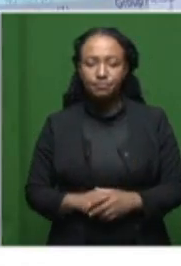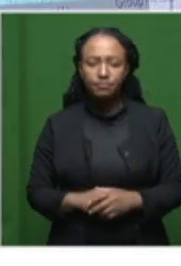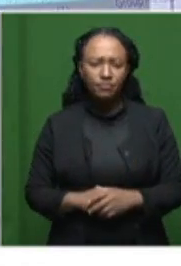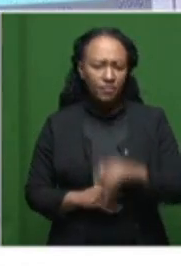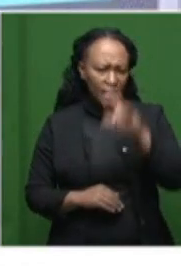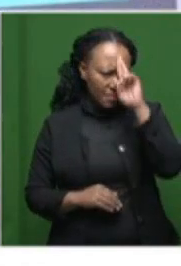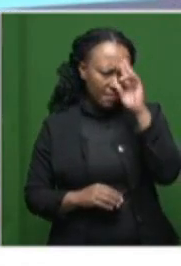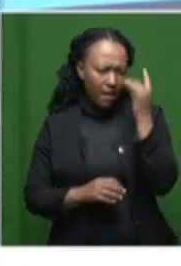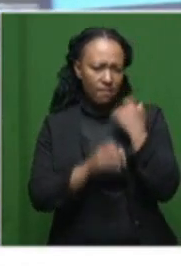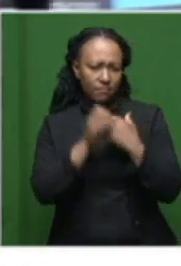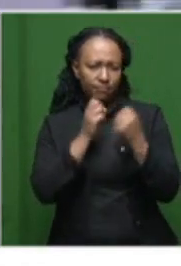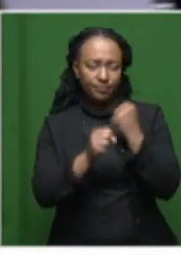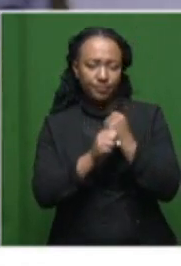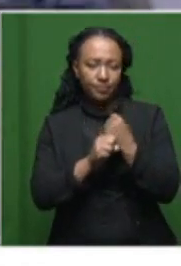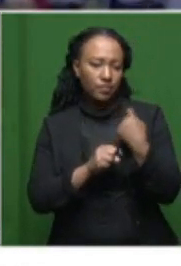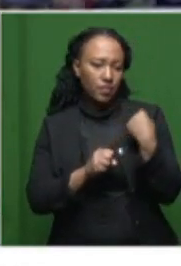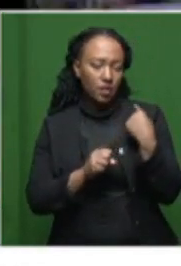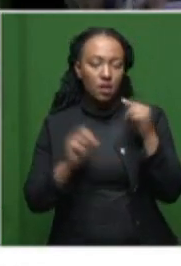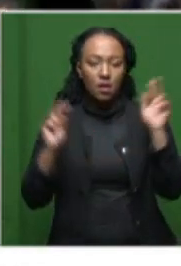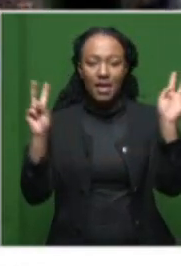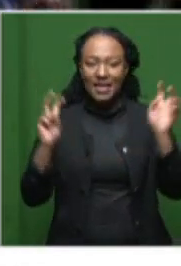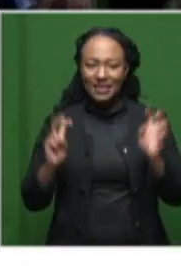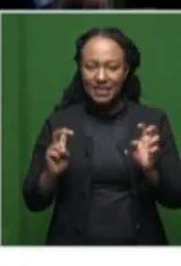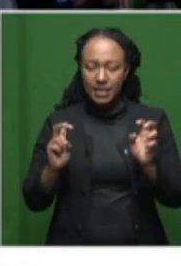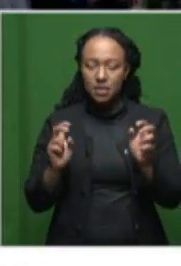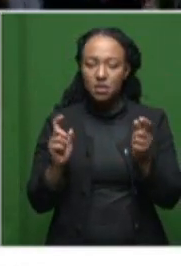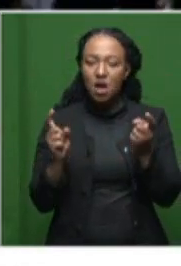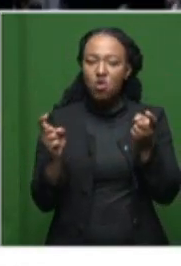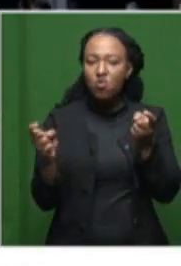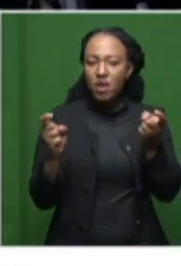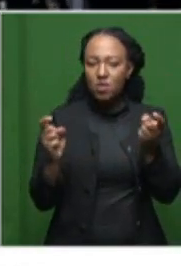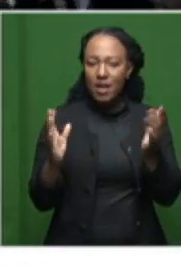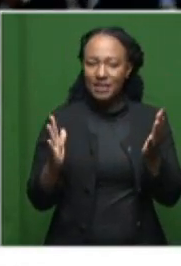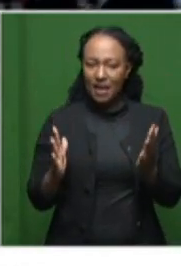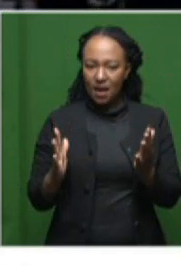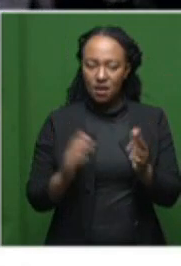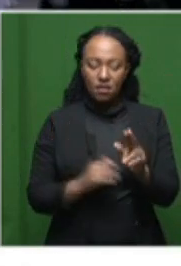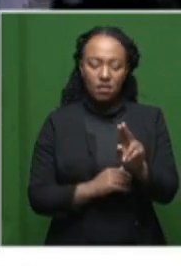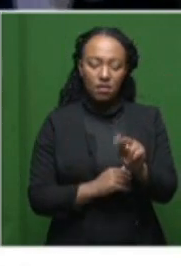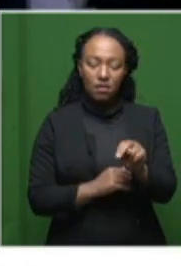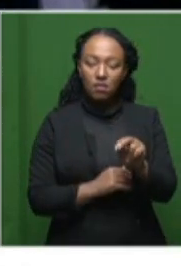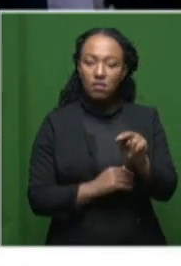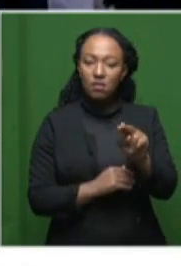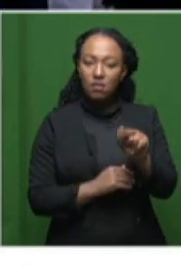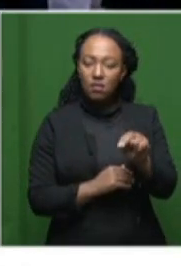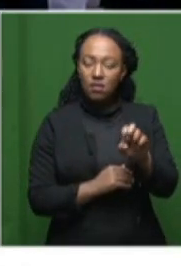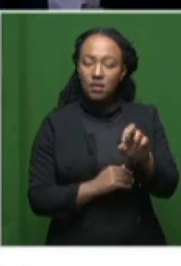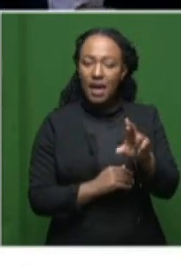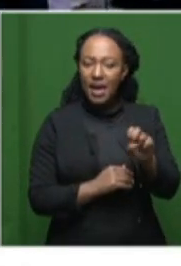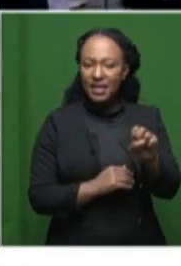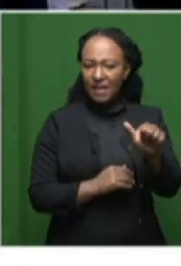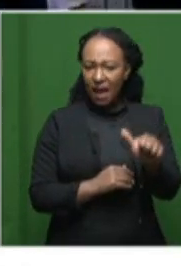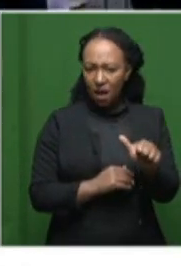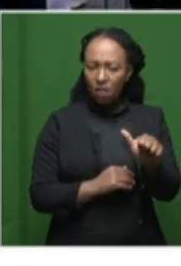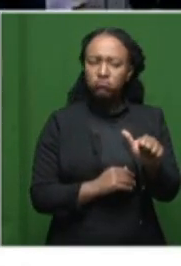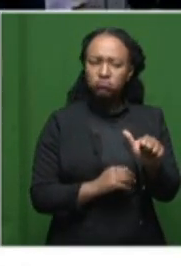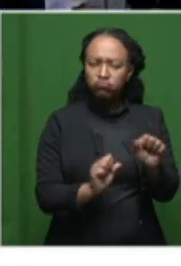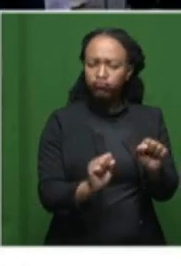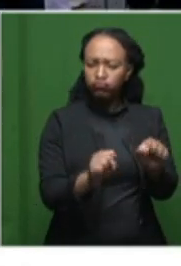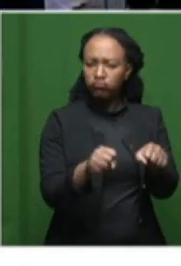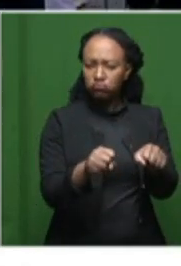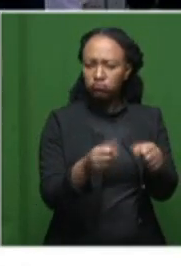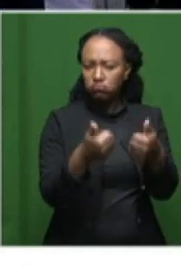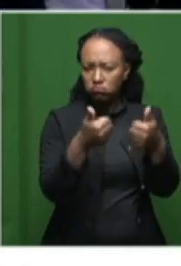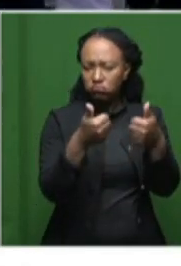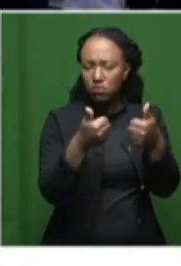last year the energy regulator NERSA concurred with the ministerial determination for